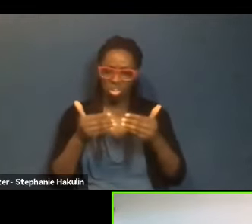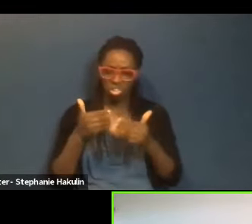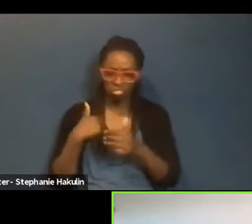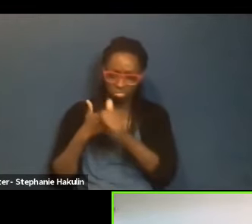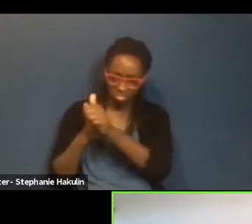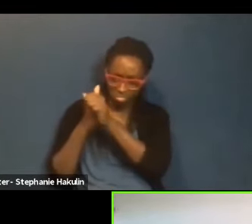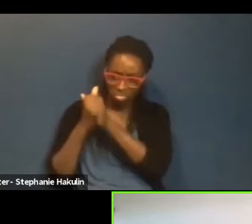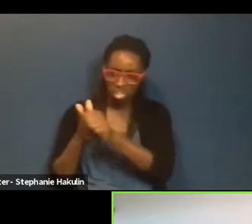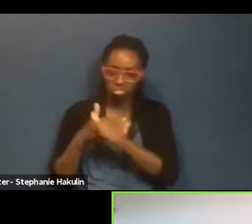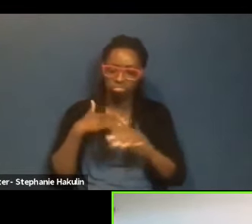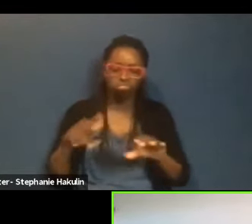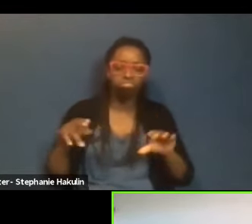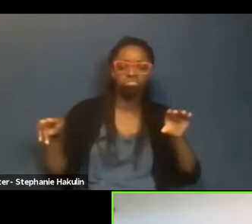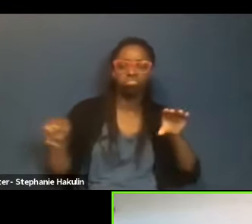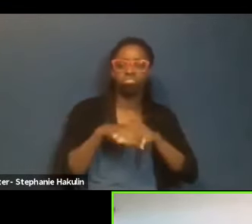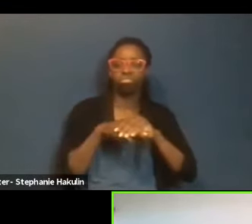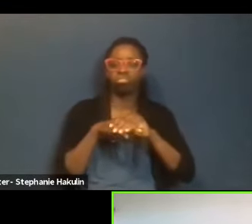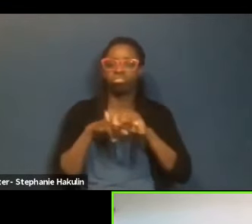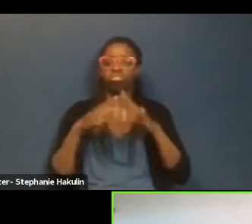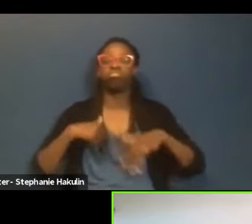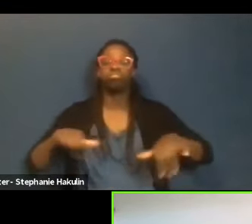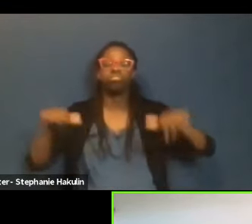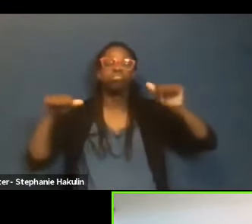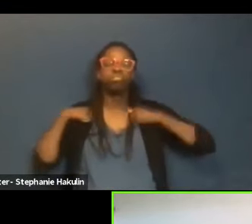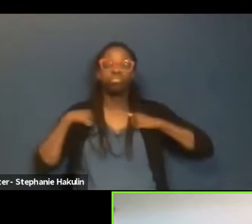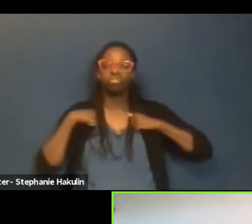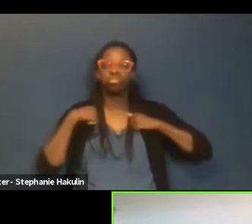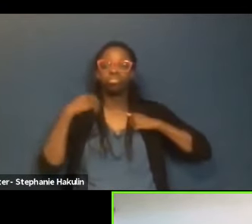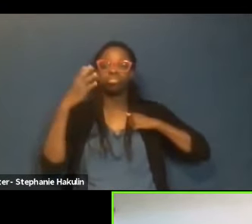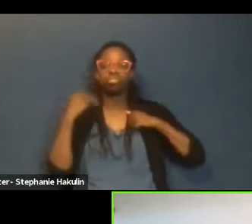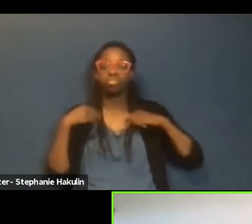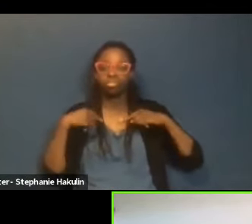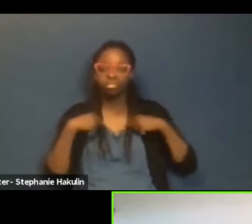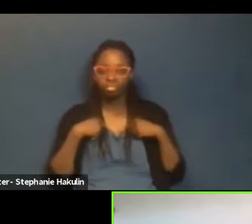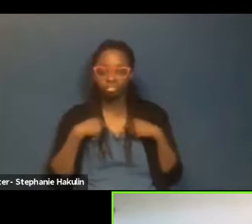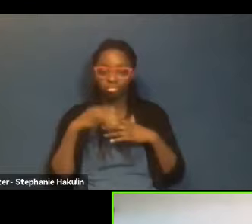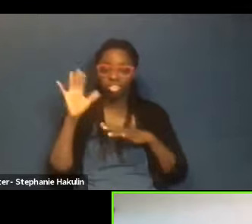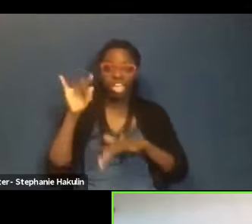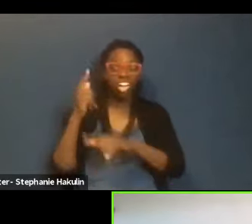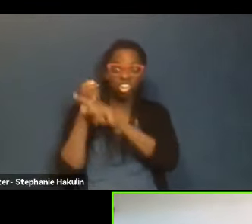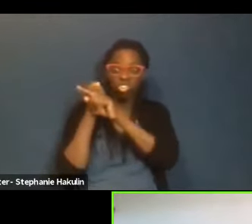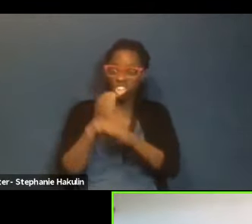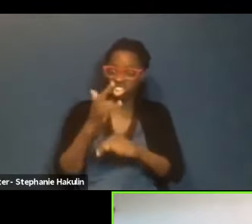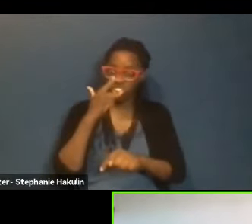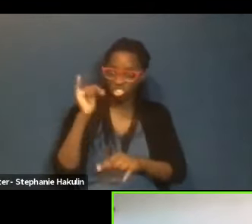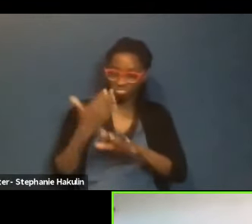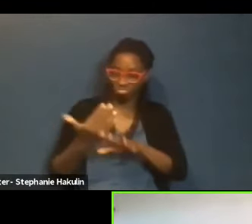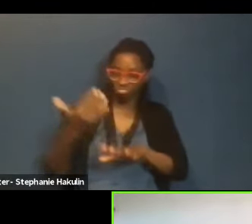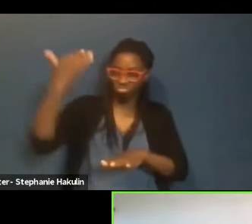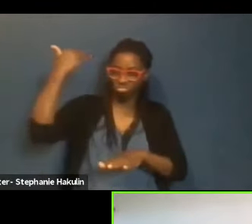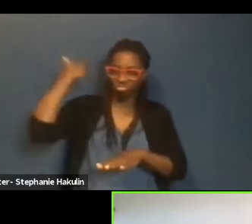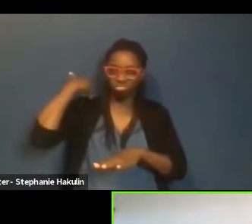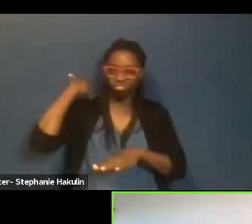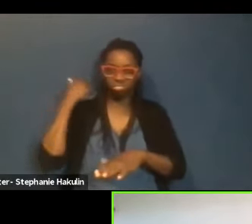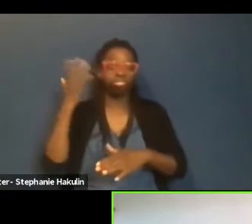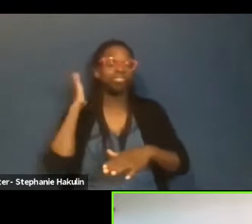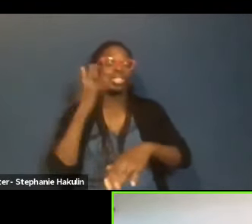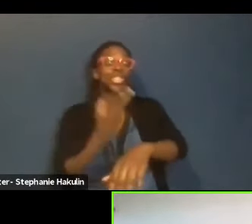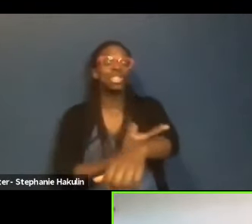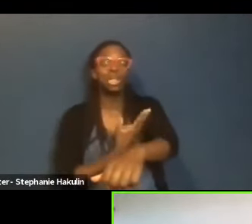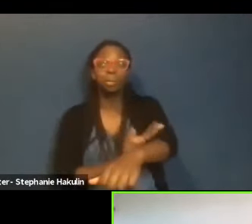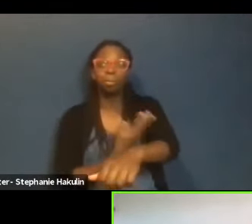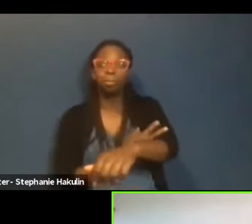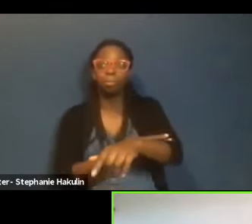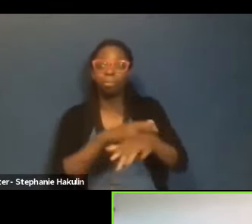back. A tradition that goes back farther than counting sheep, those white cotton clouds in those fields. A